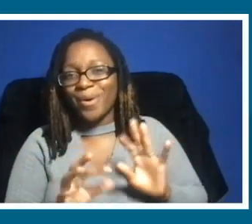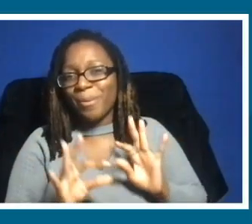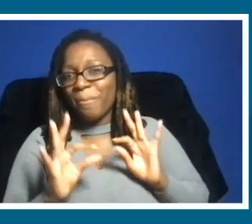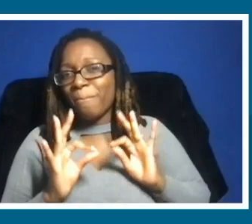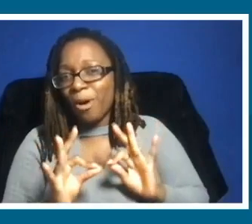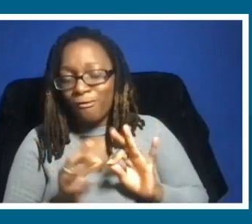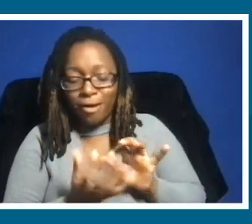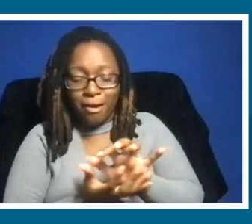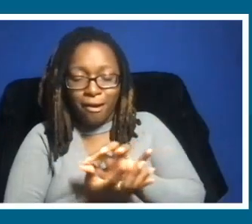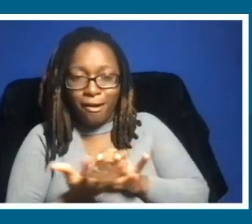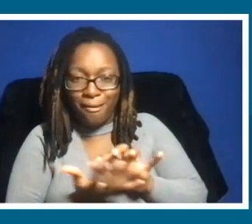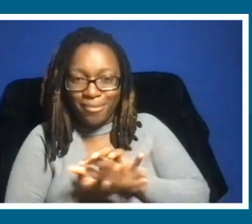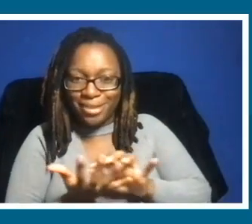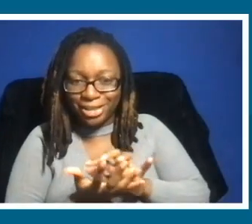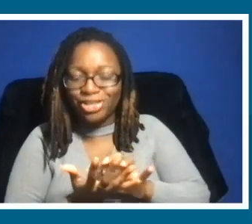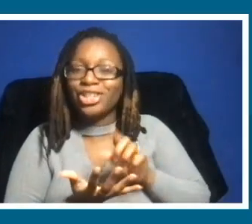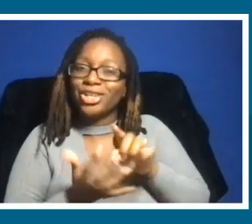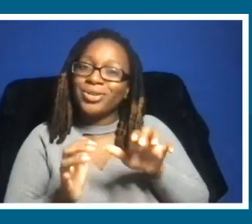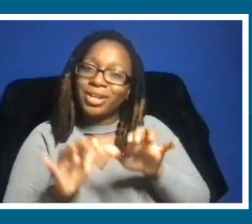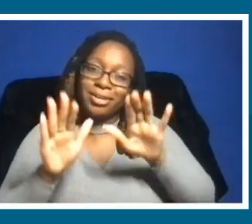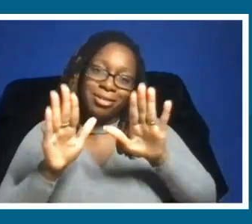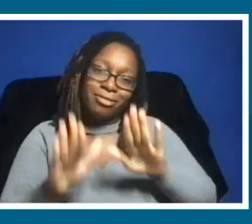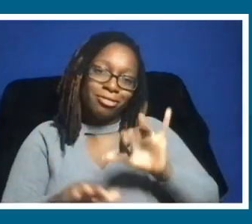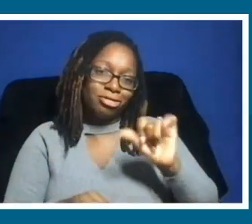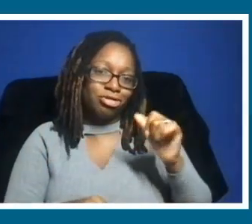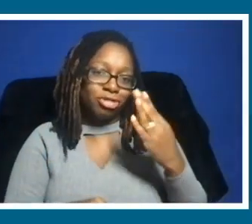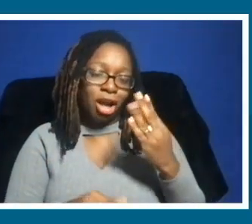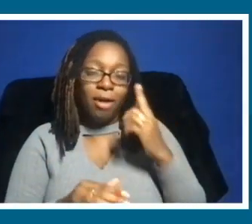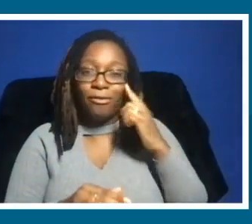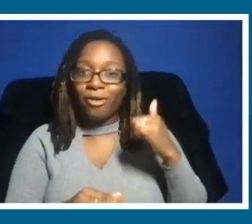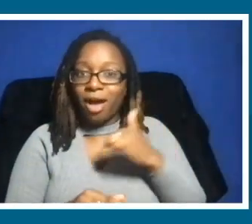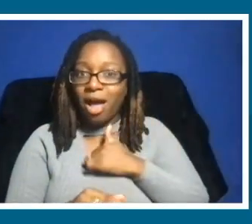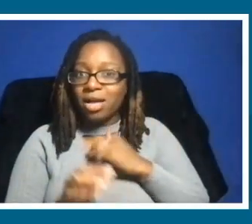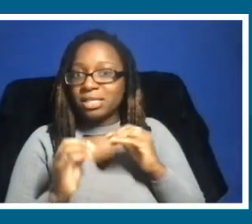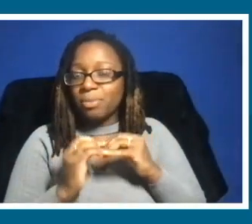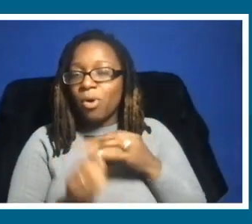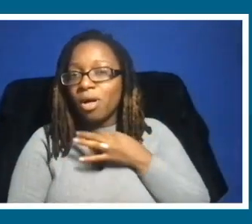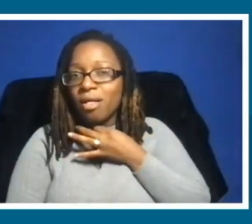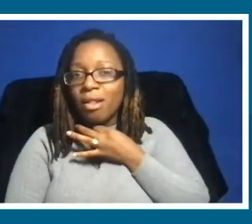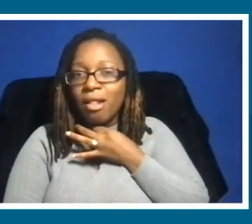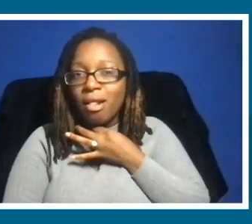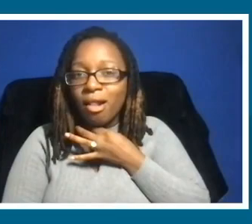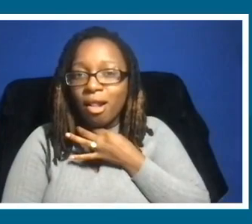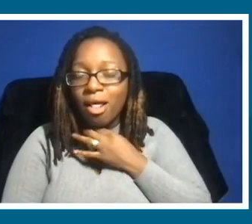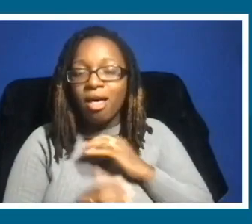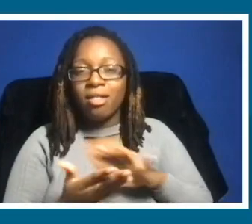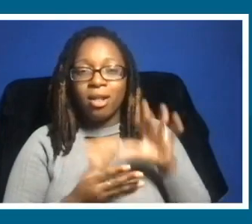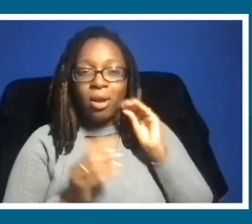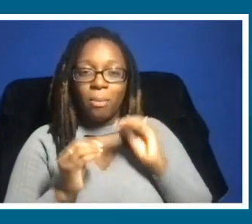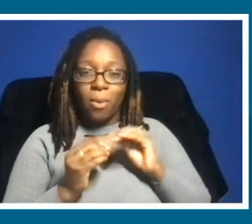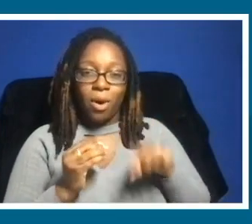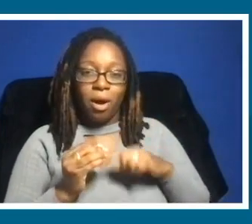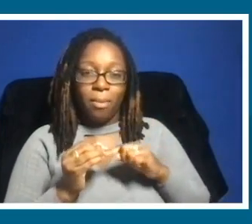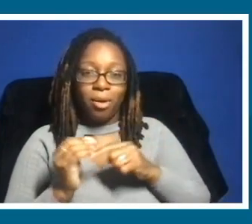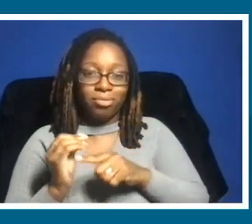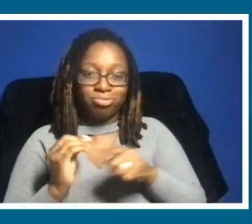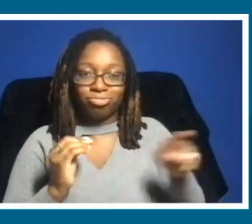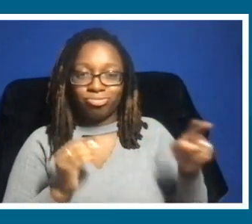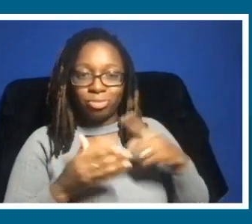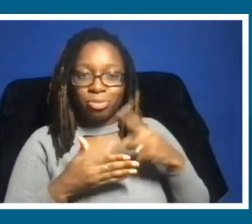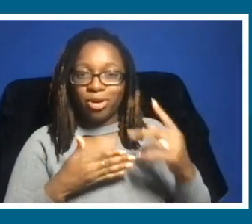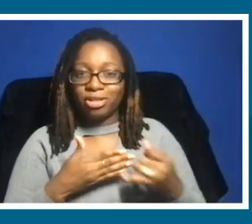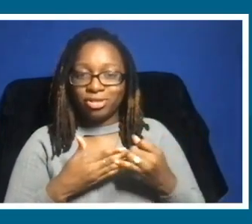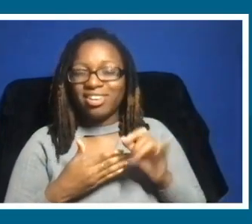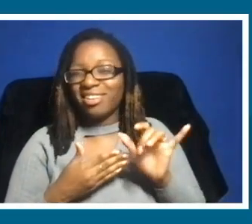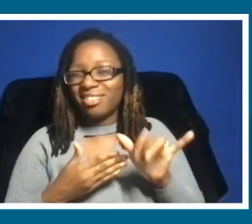combinations, you've done a great job of enticing us to want to know more about your projects. So that's what we're going to do next. So let's see, Khalid,